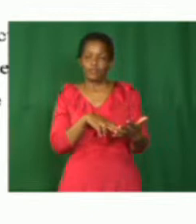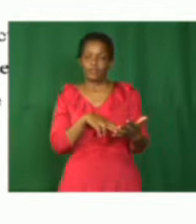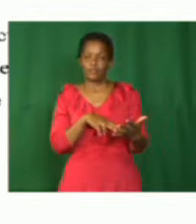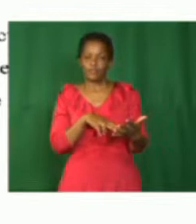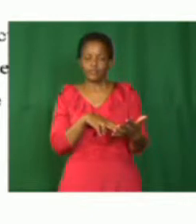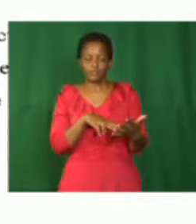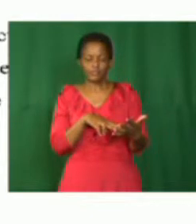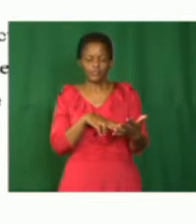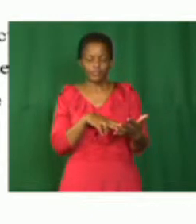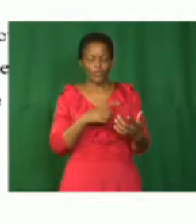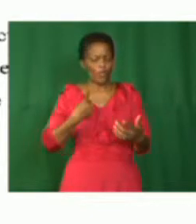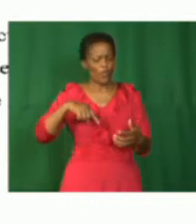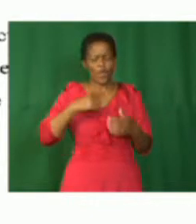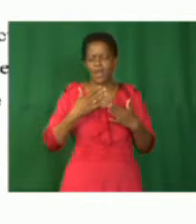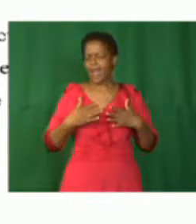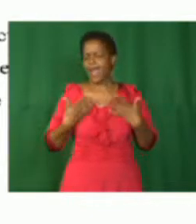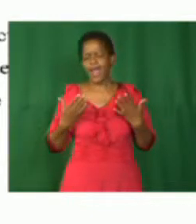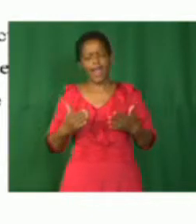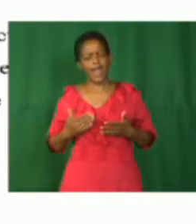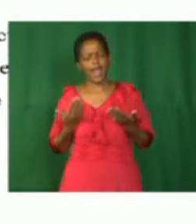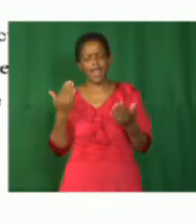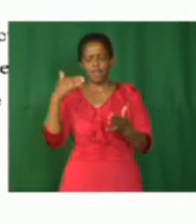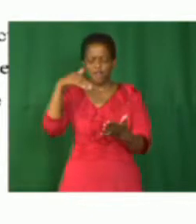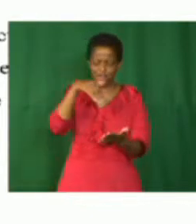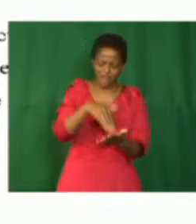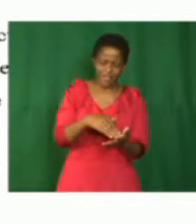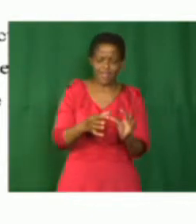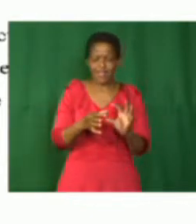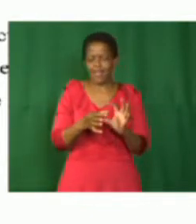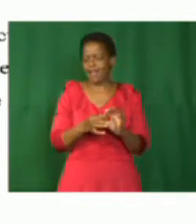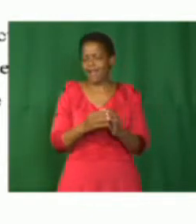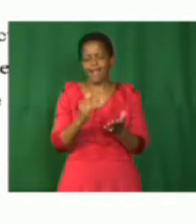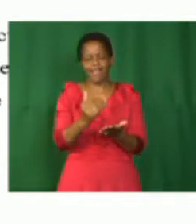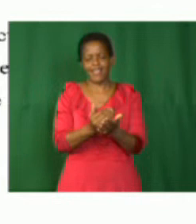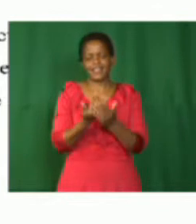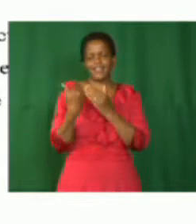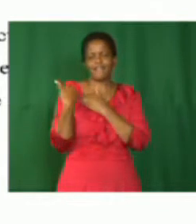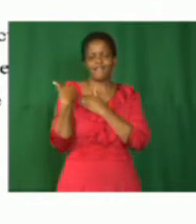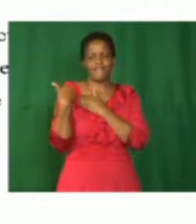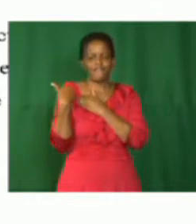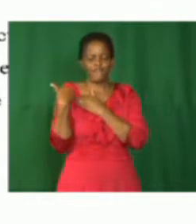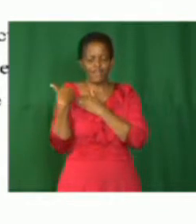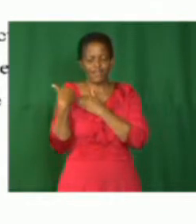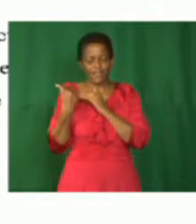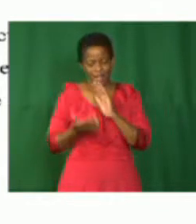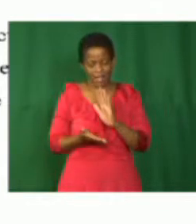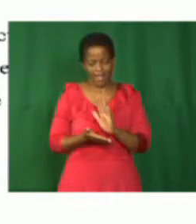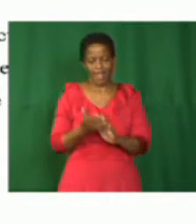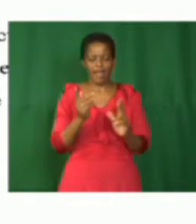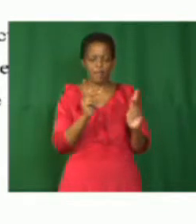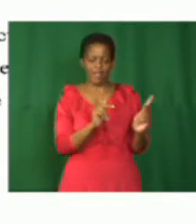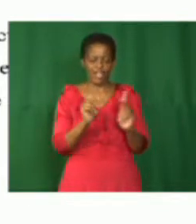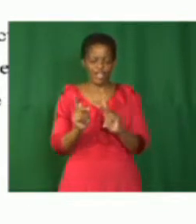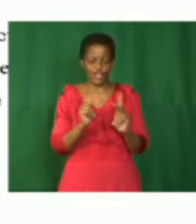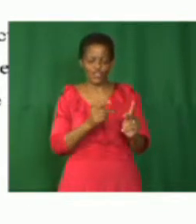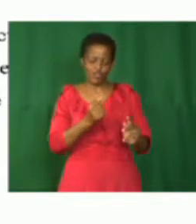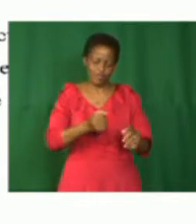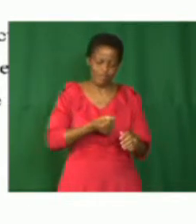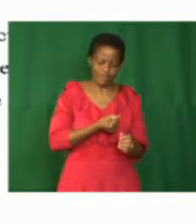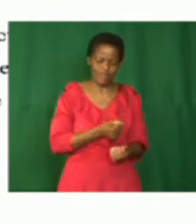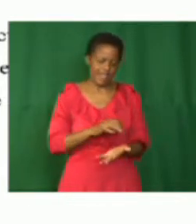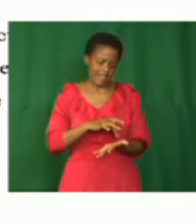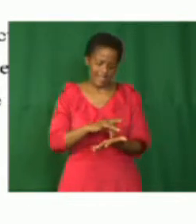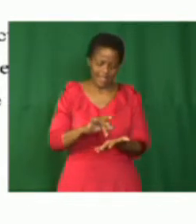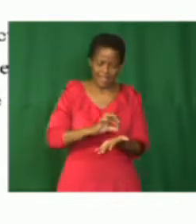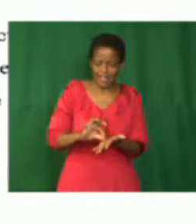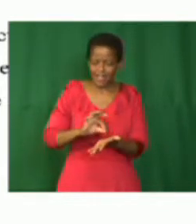We were glad that we had finally reached home safely. We went into the kitchen and started clearing away the dishes we